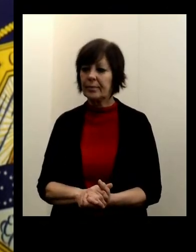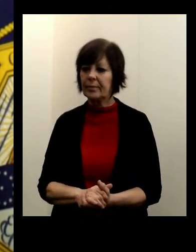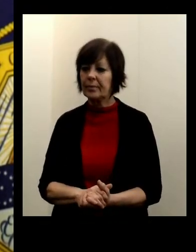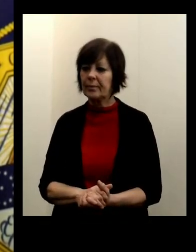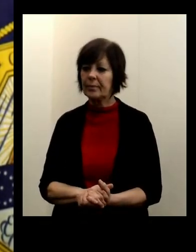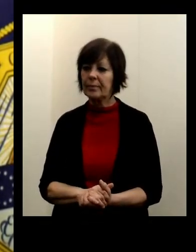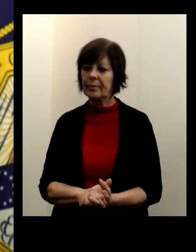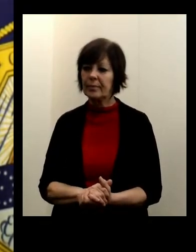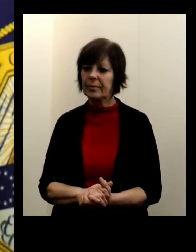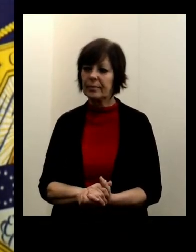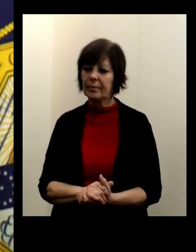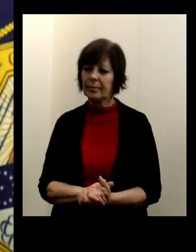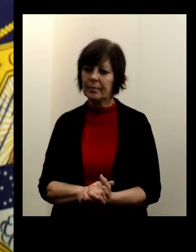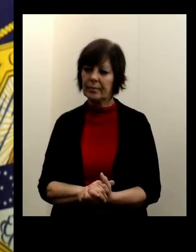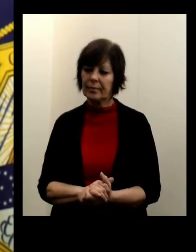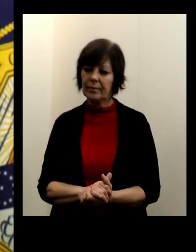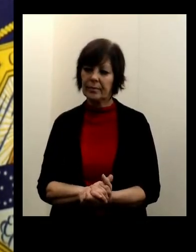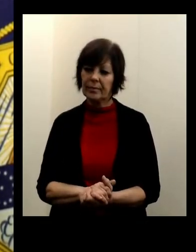that. Chris Servatis?